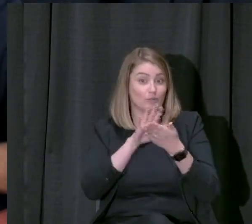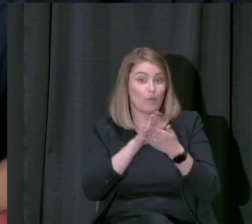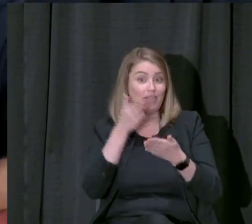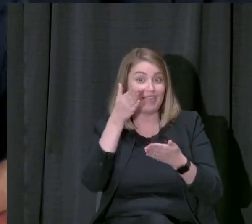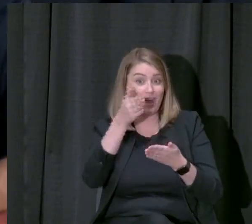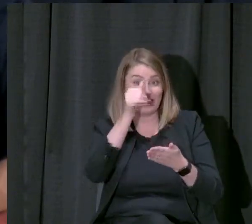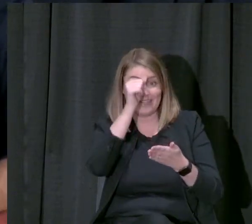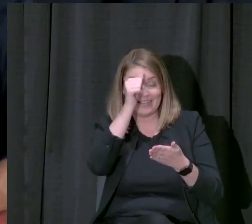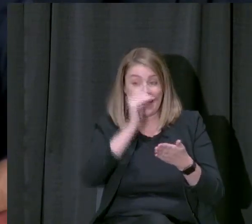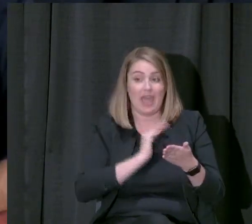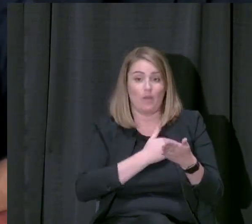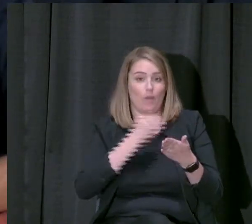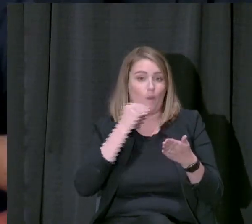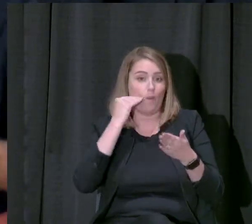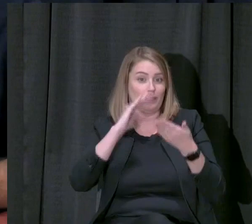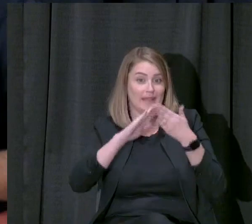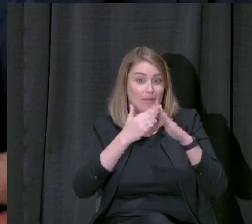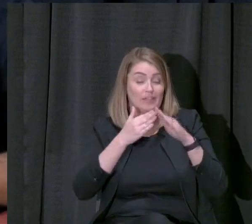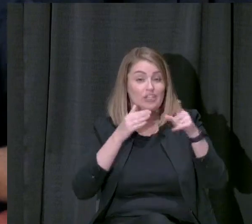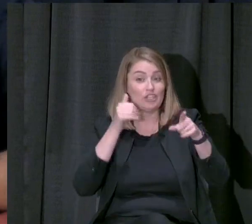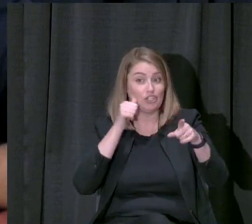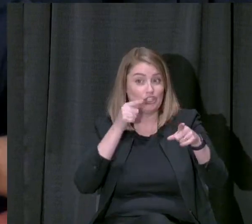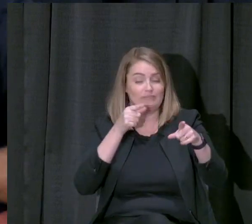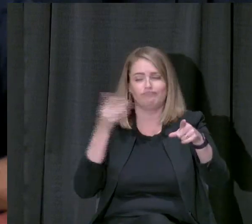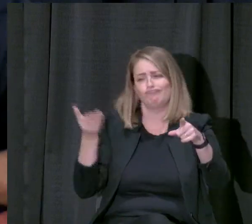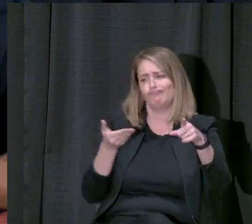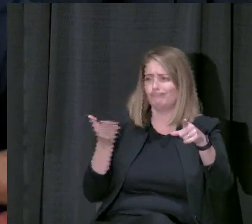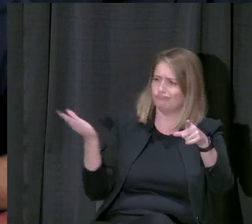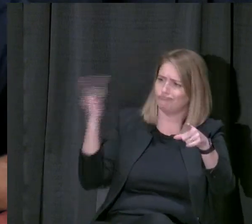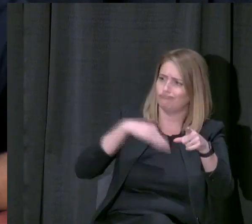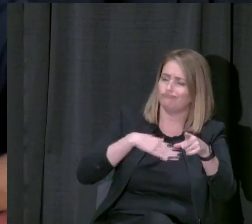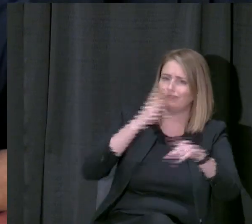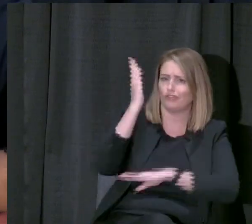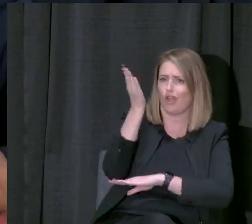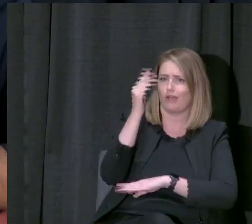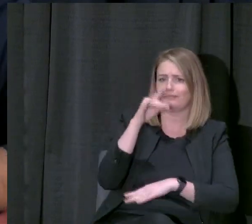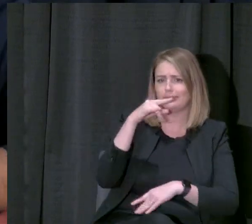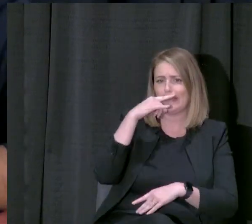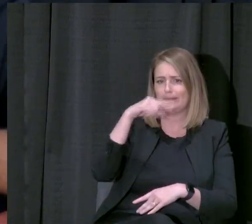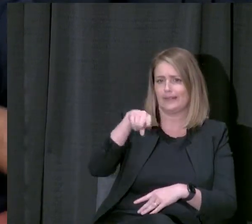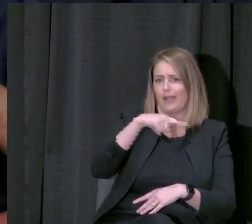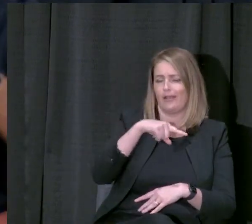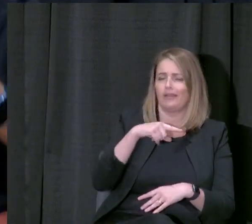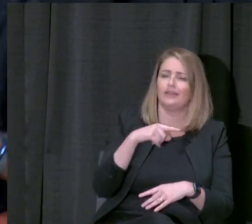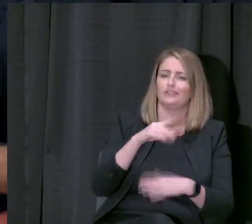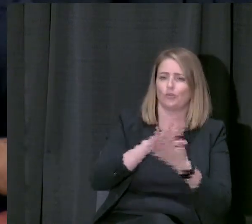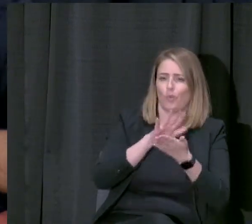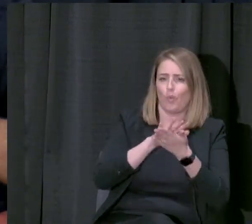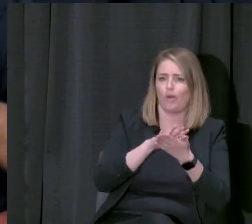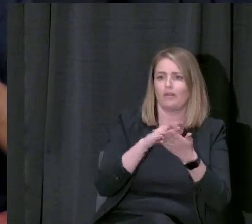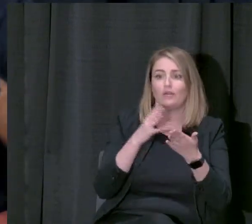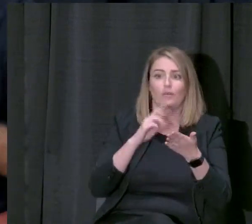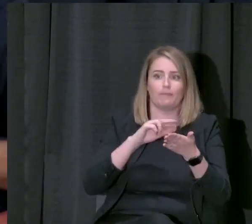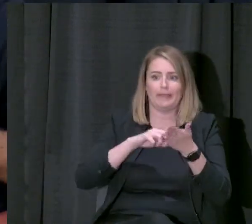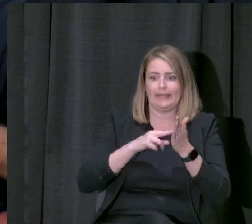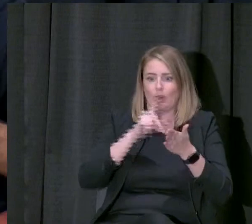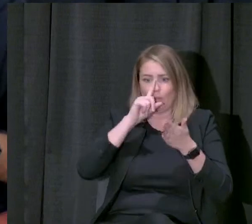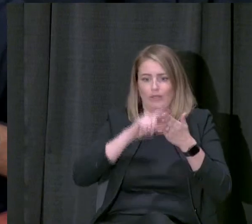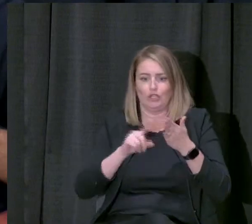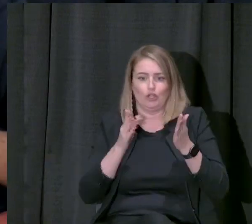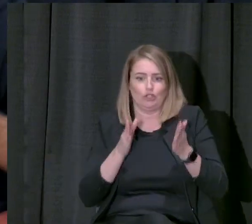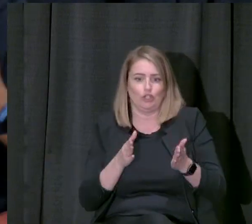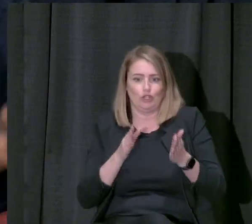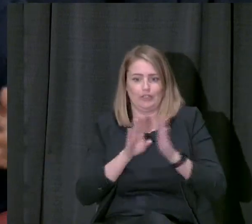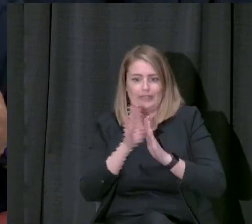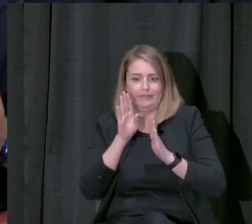hometown, right? And she invited us to give a talk to the kids there about what it is to be a researcher and a designer,